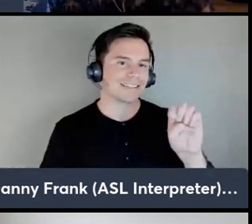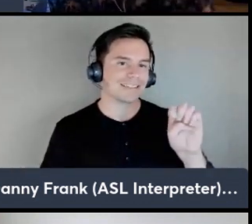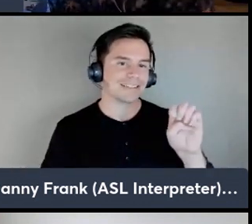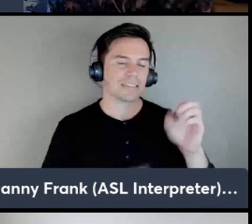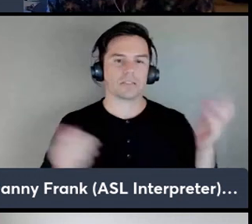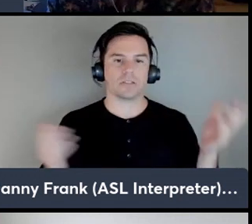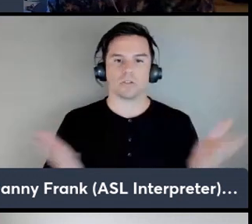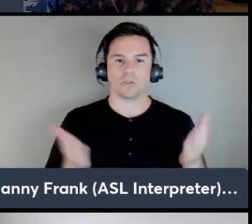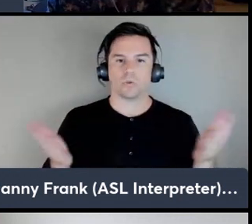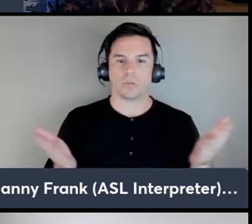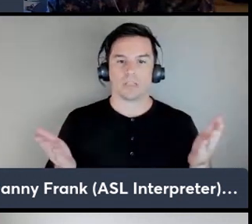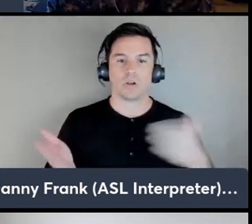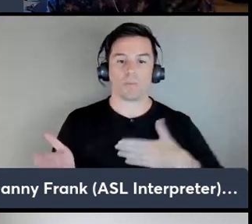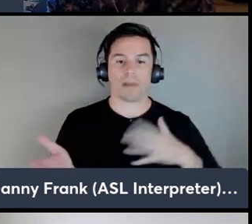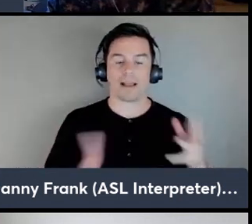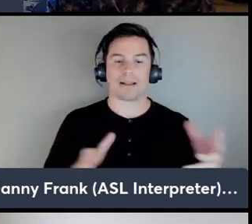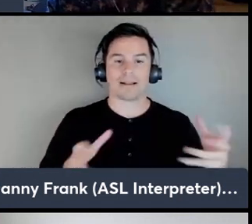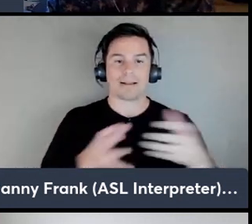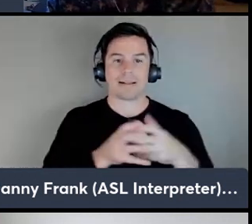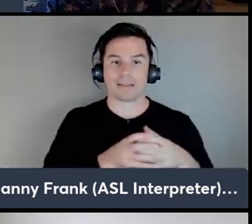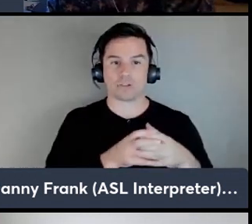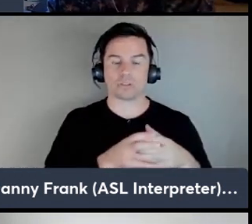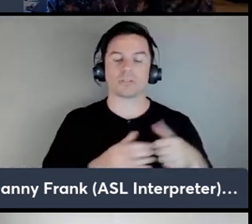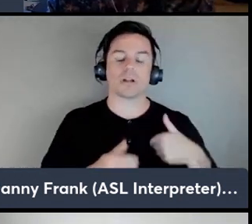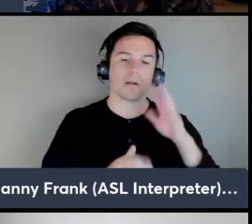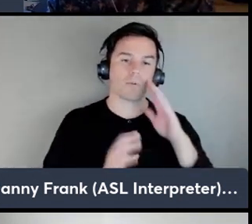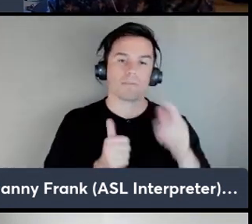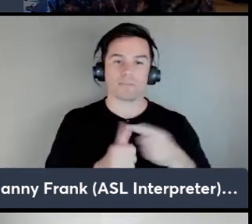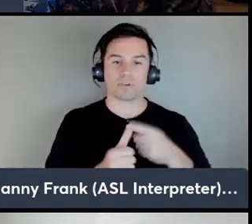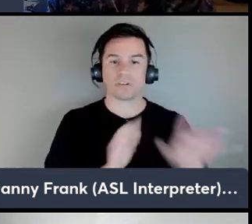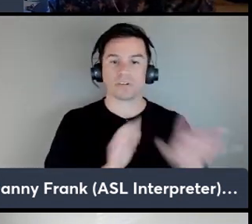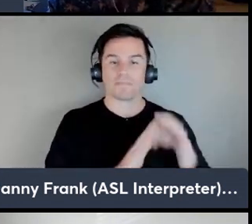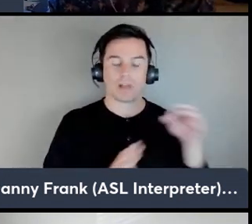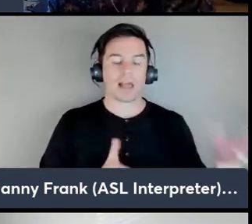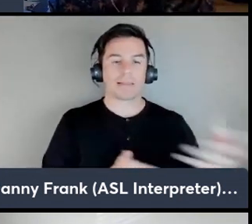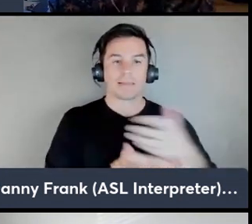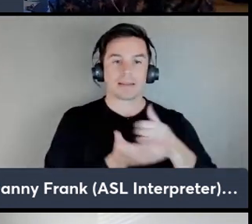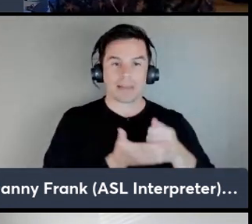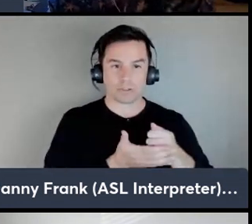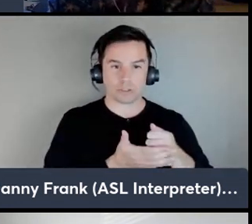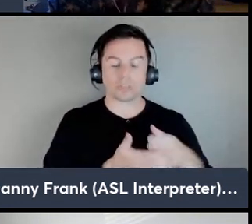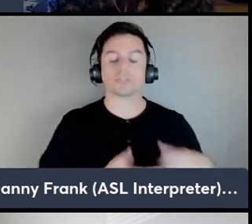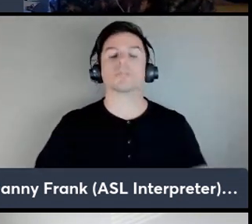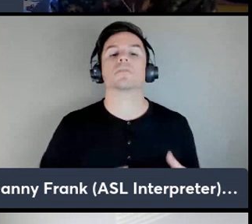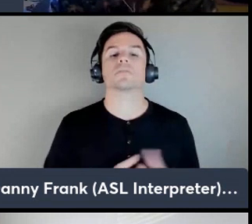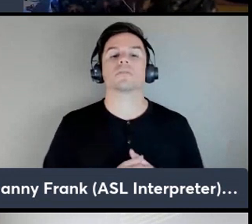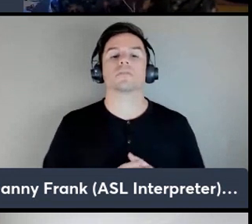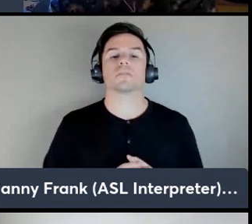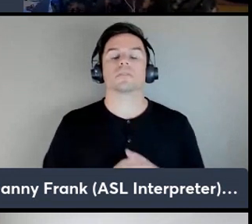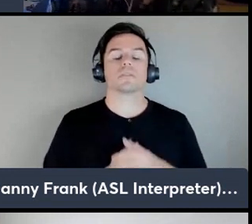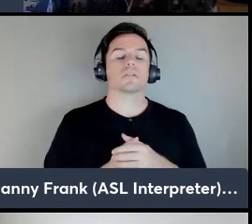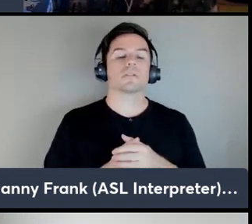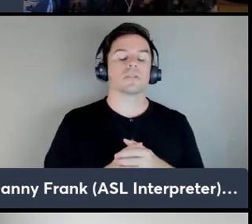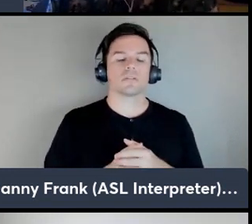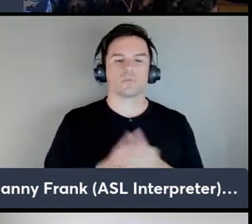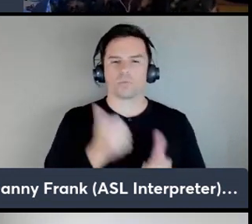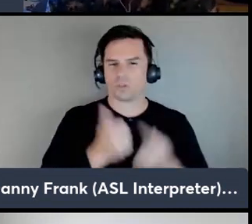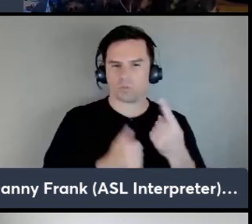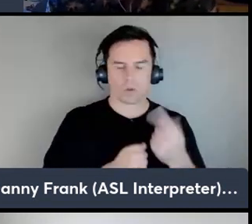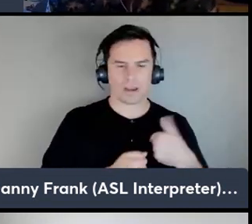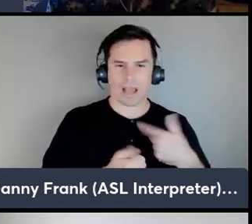users collection, I'm just going to find a collection that I want to insert a sub-document to, in this case,